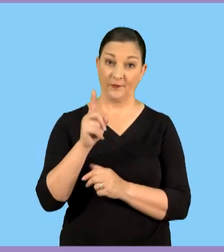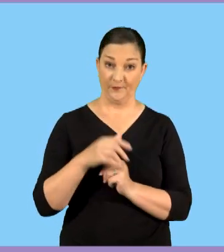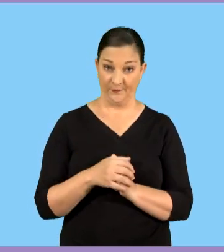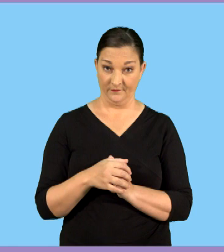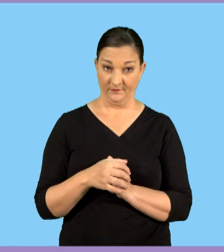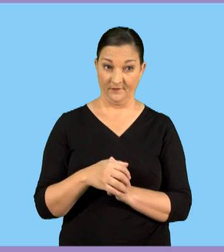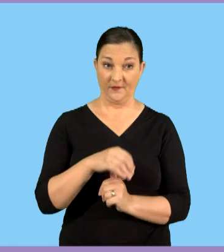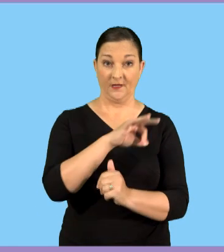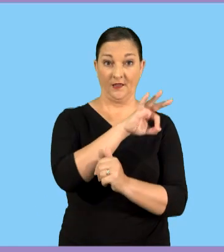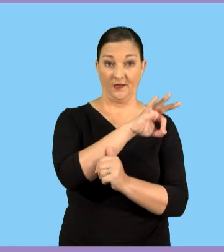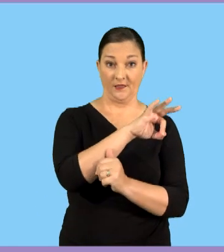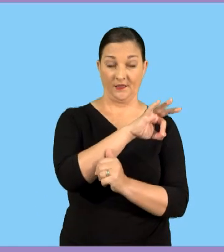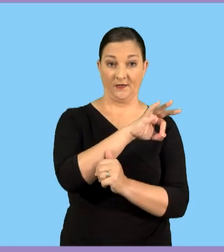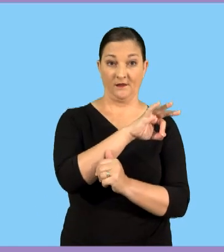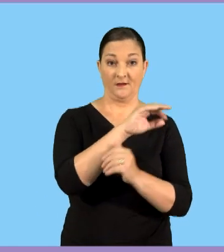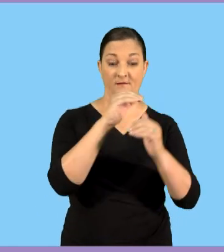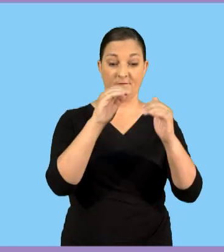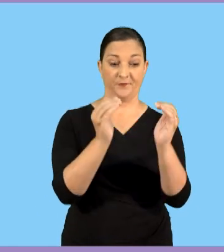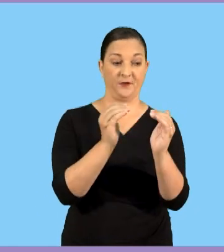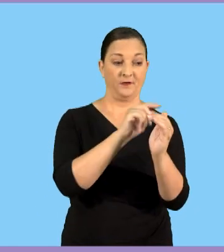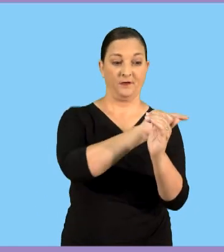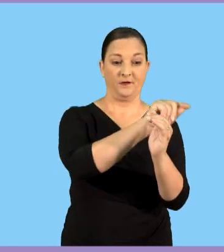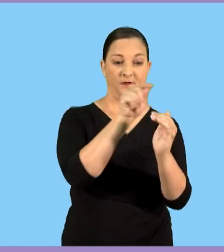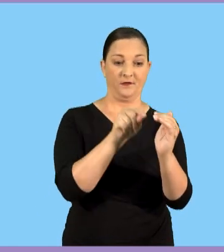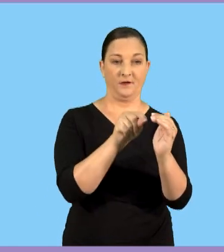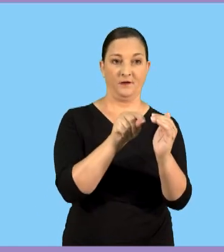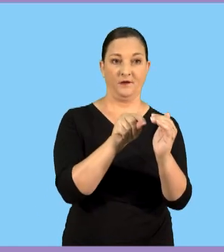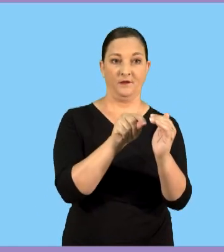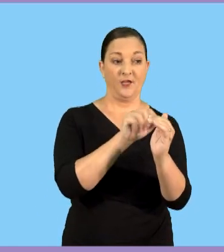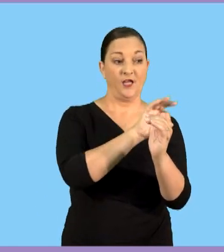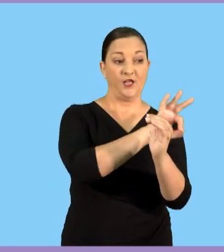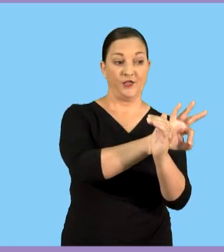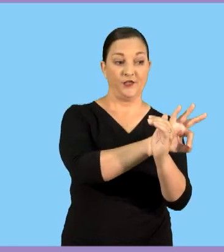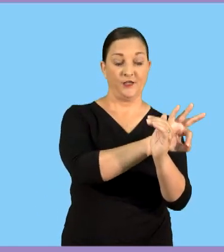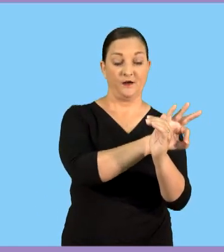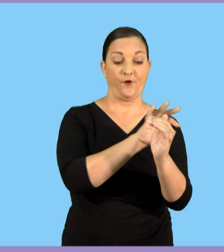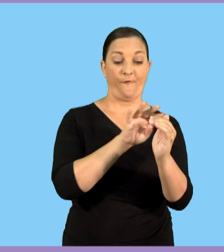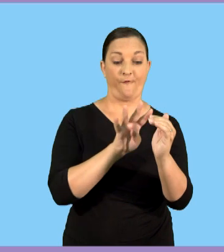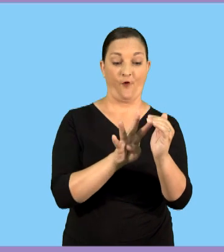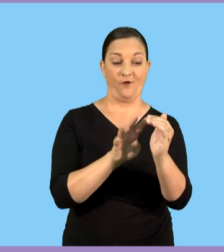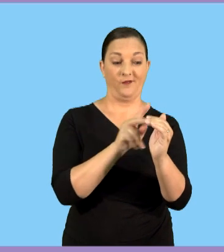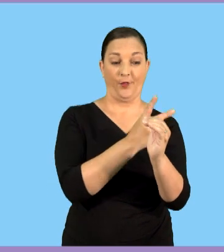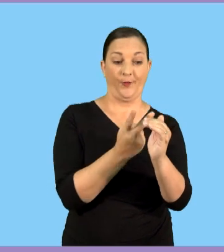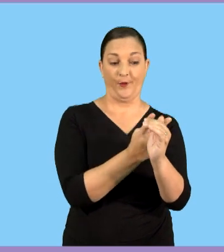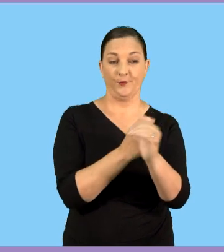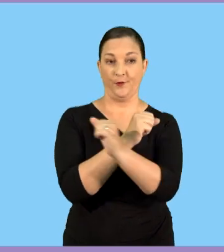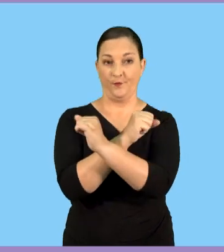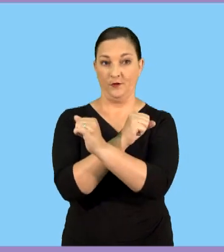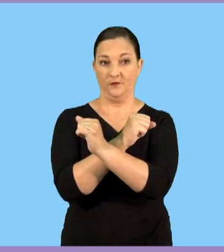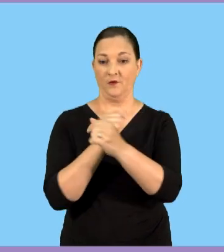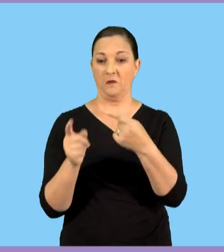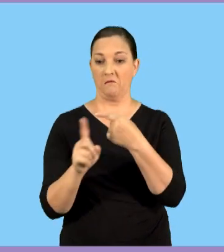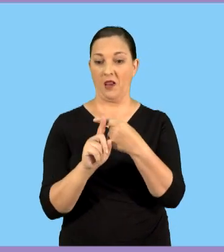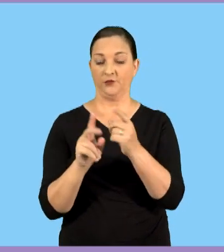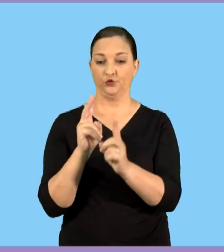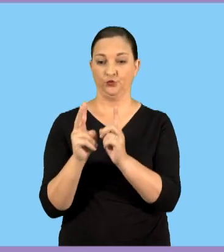And again, if I have 3 multiplied by 4 and 3 and in brackets I have 4 plus